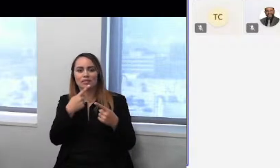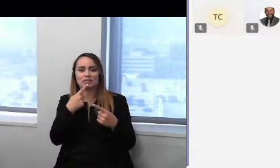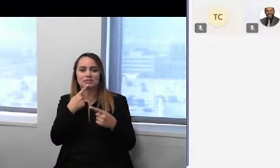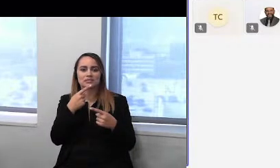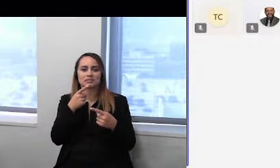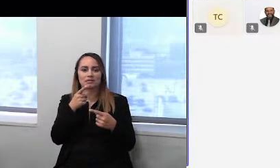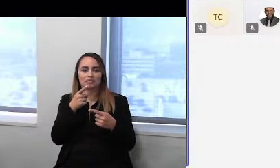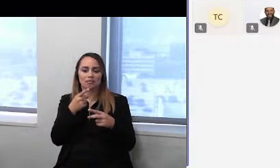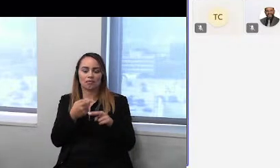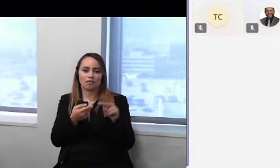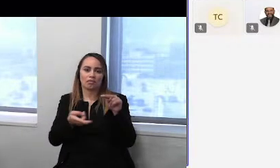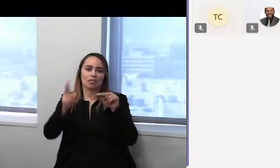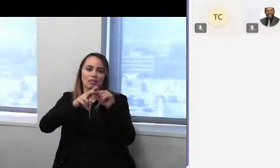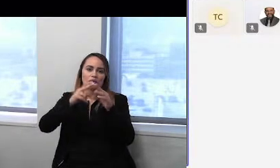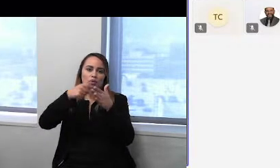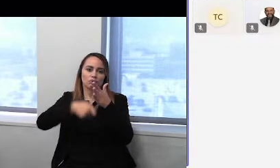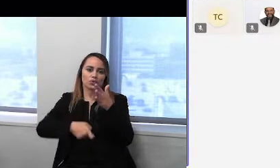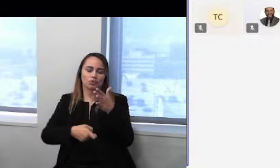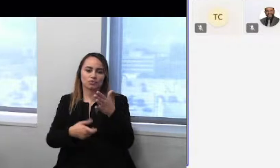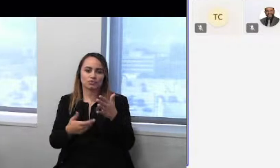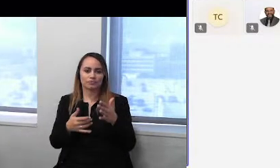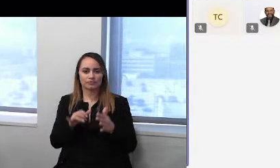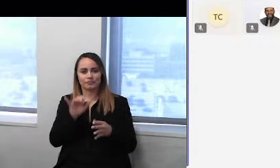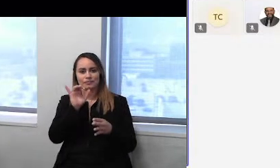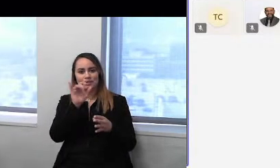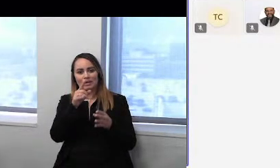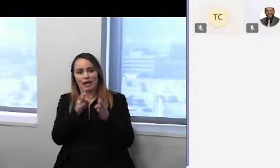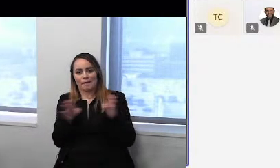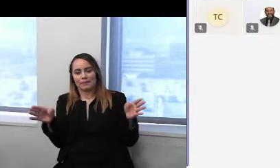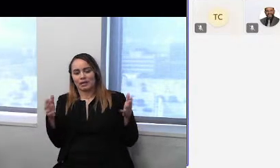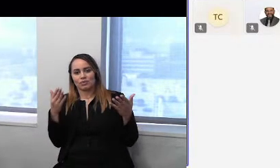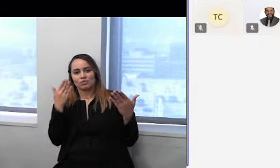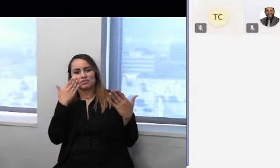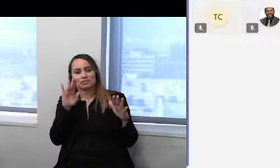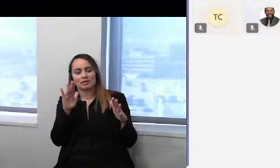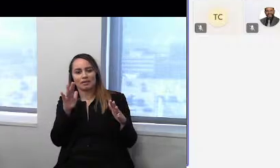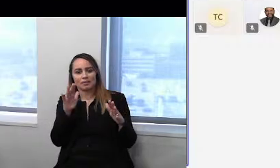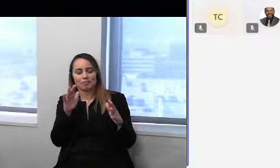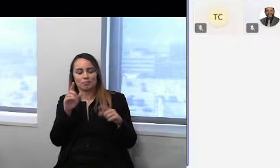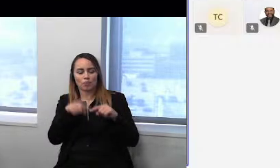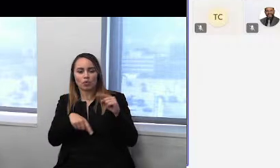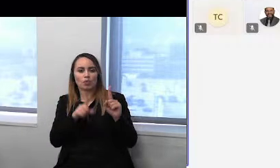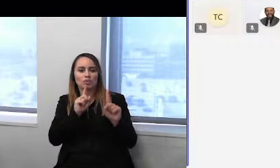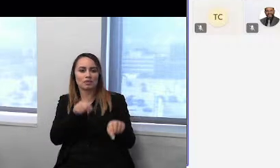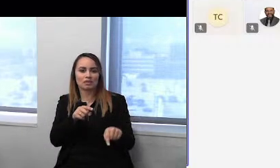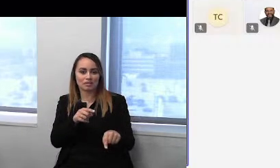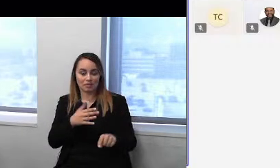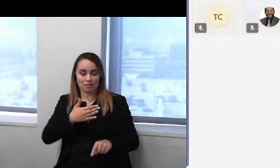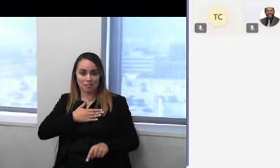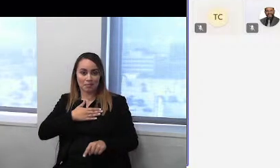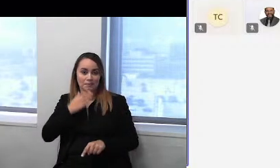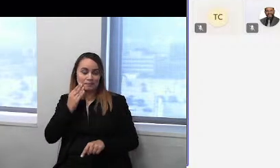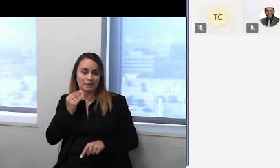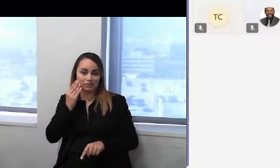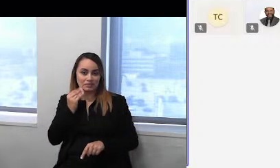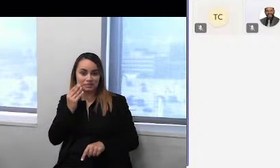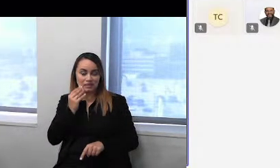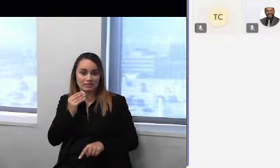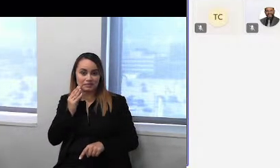a broad statement. So I cannot answer your question because that, in my experience, and I'll lean on this for a